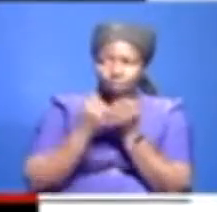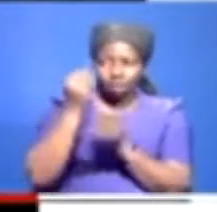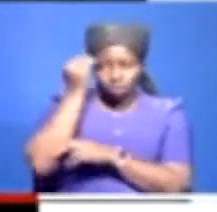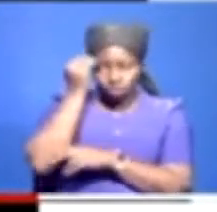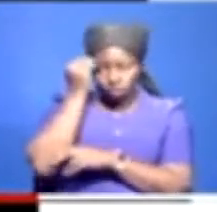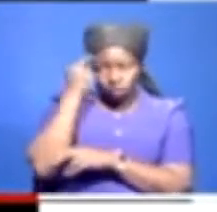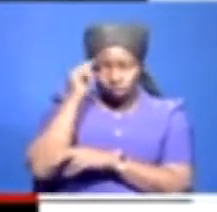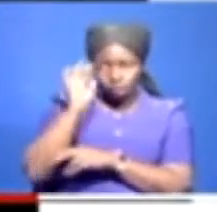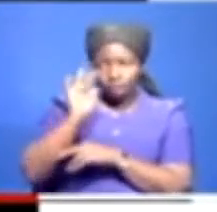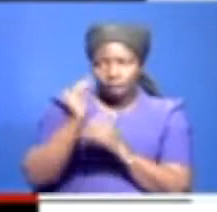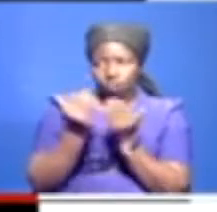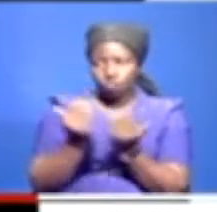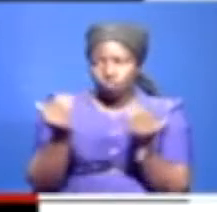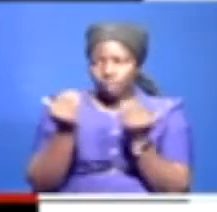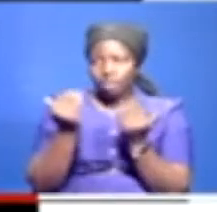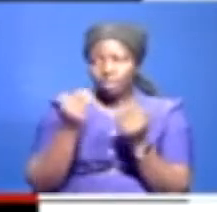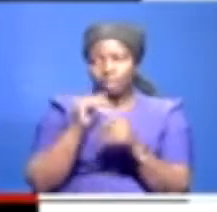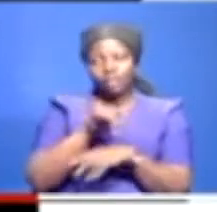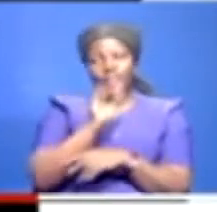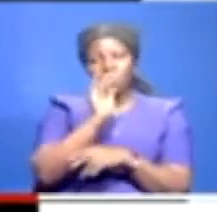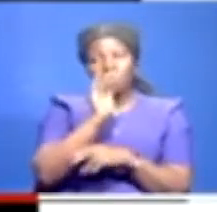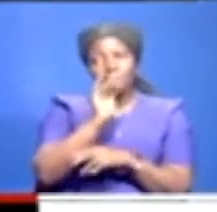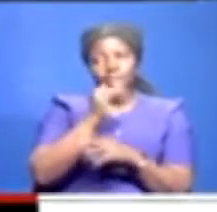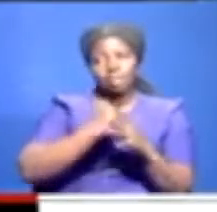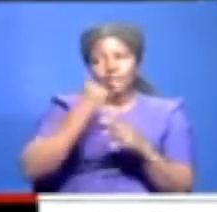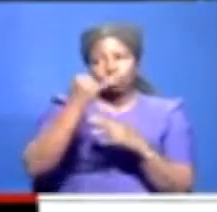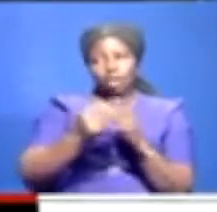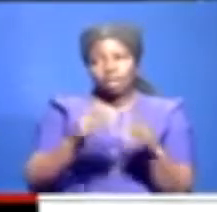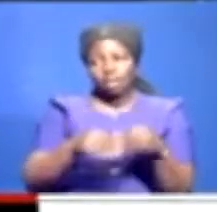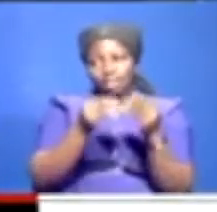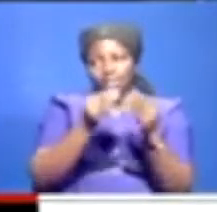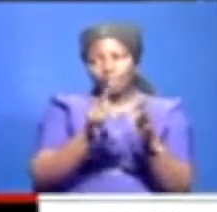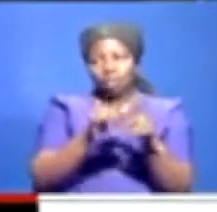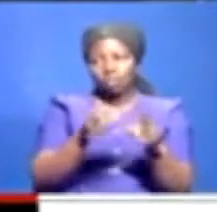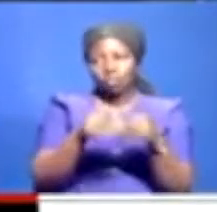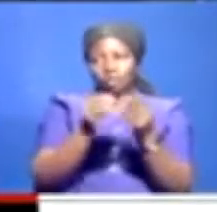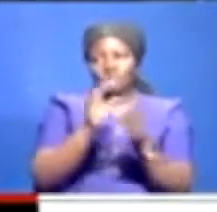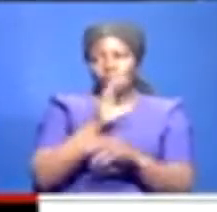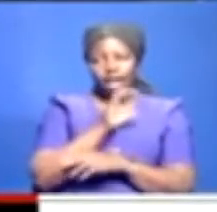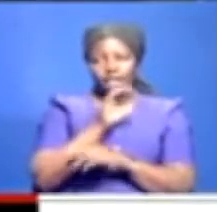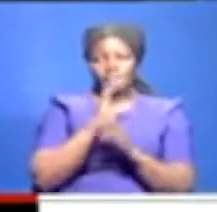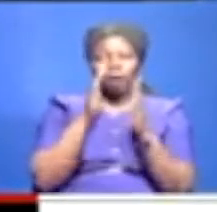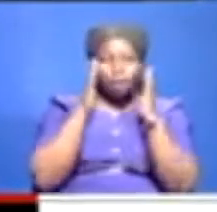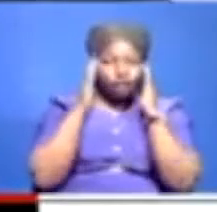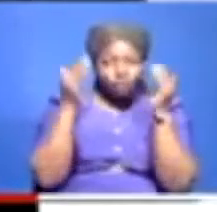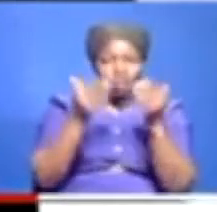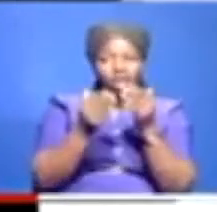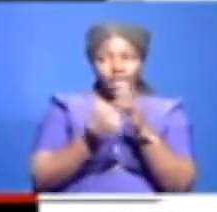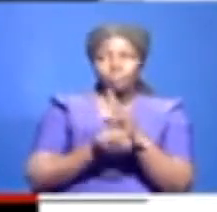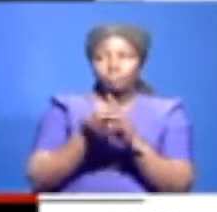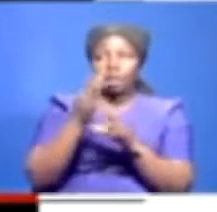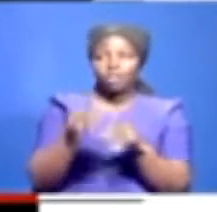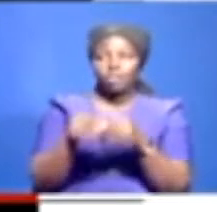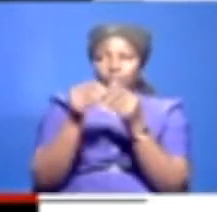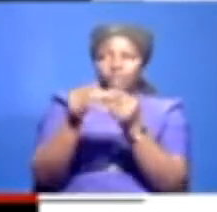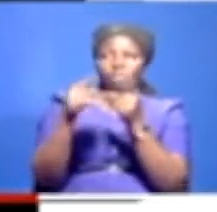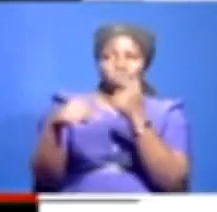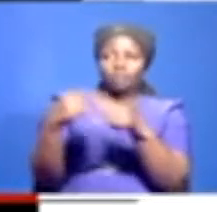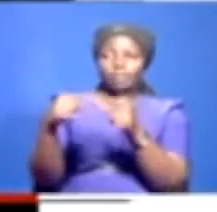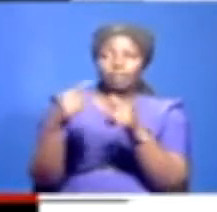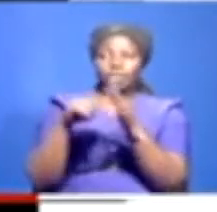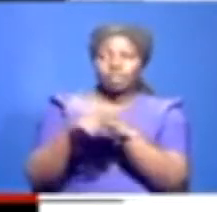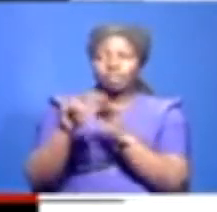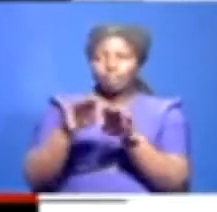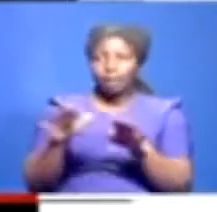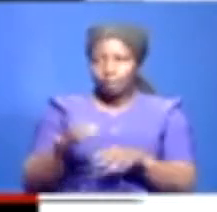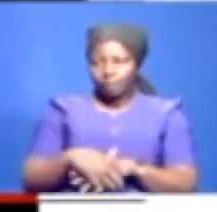has urged underwriters to offer customer-centric products to gain a competitive advantage in the market. Specific one, we